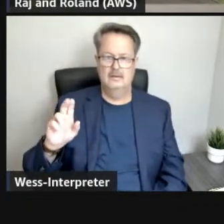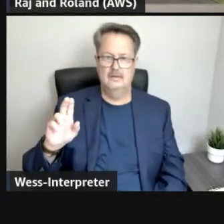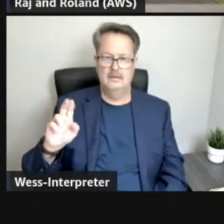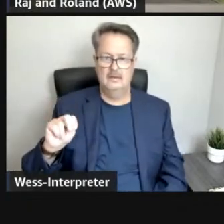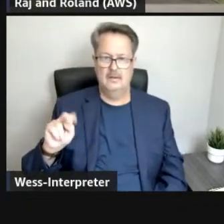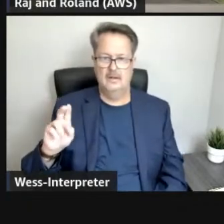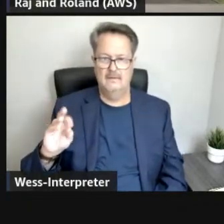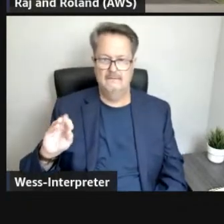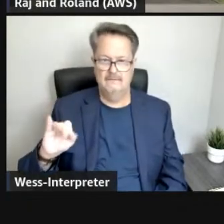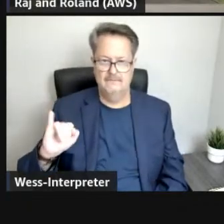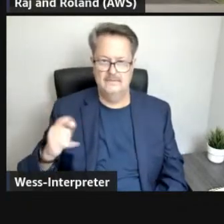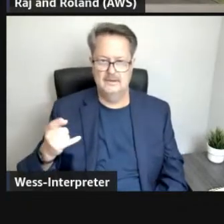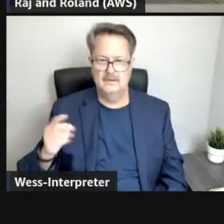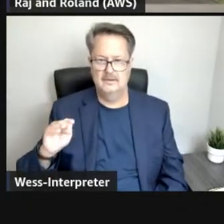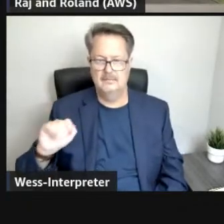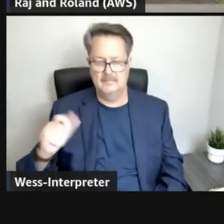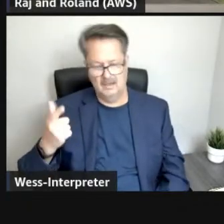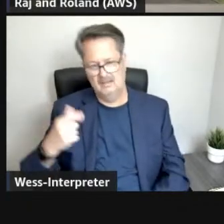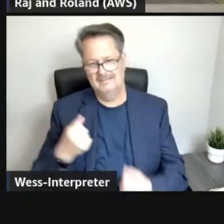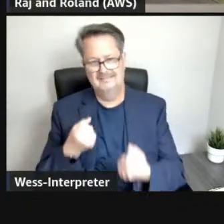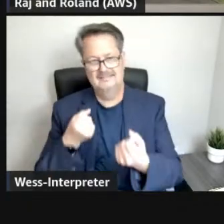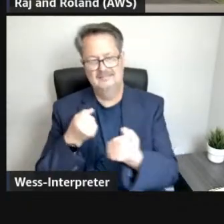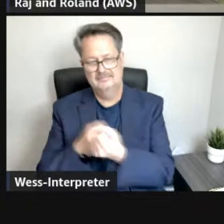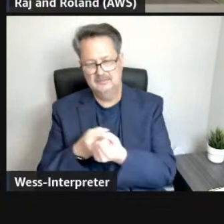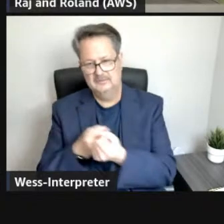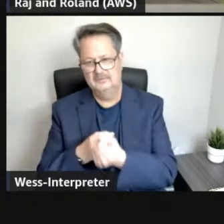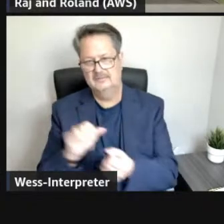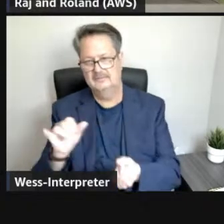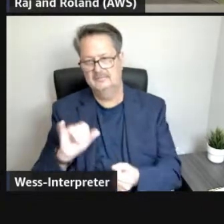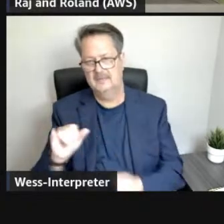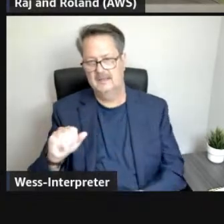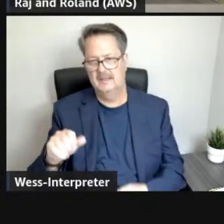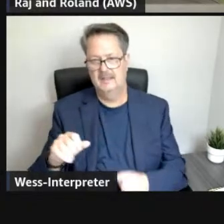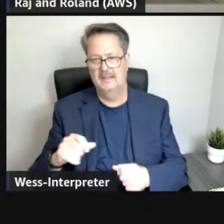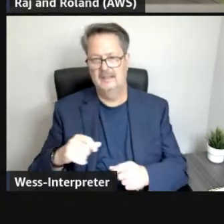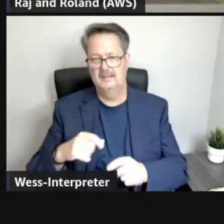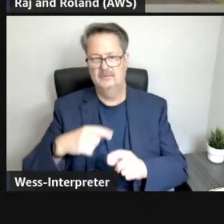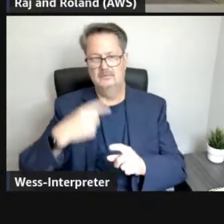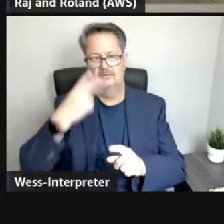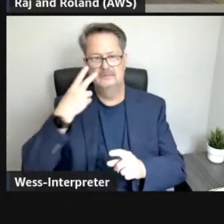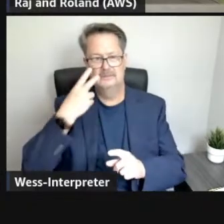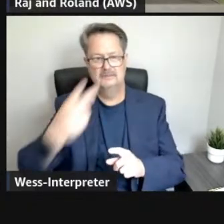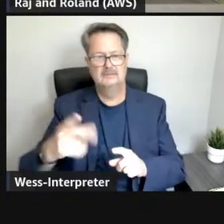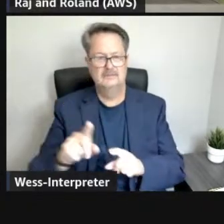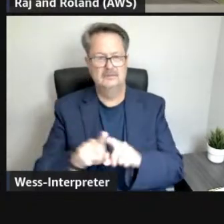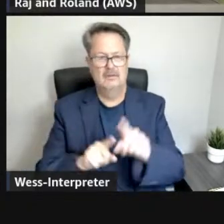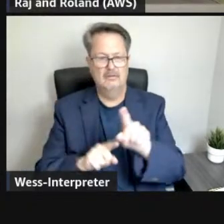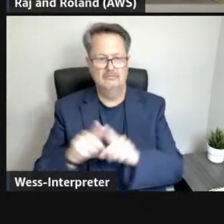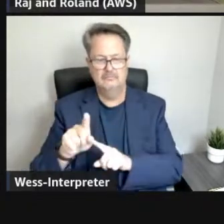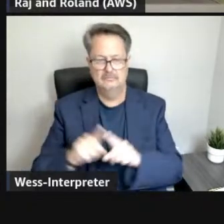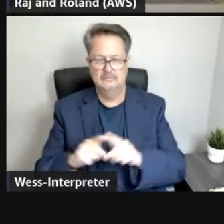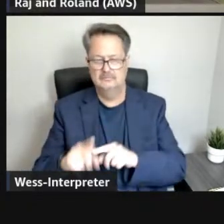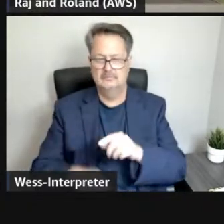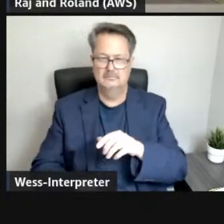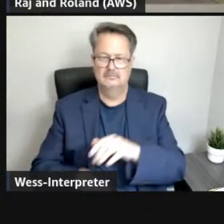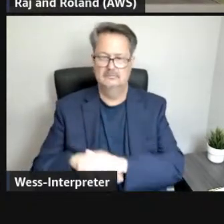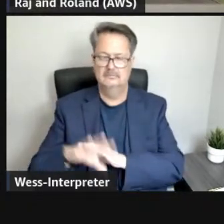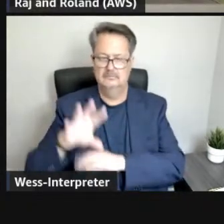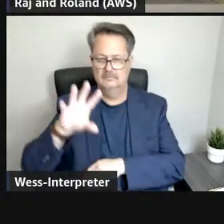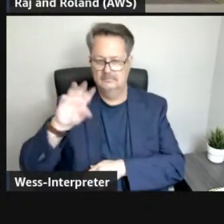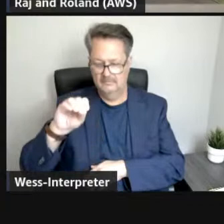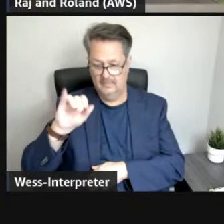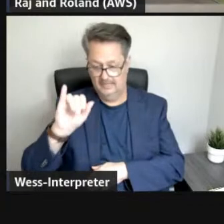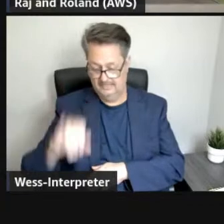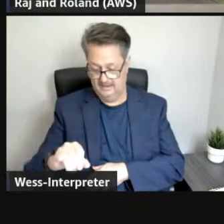supports wildcard as denoted by asterisk, a higher priority as 50. So when the Cluster Autoscaler scales up